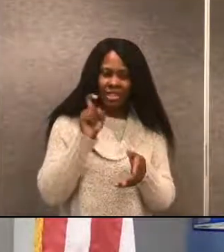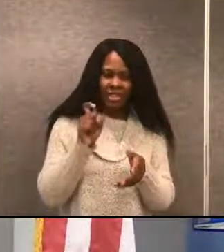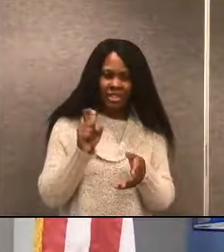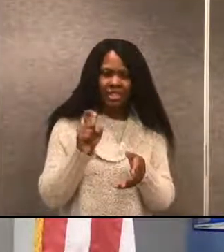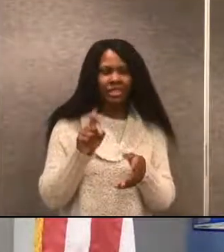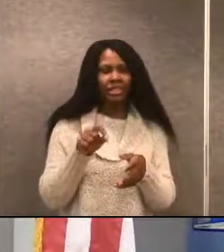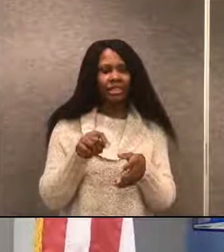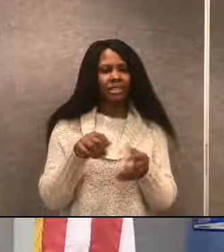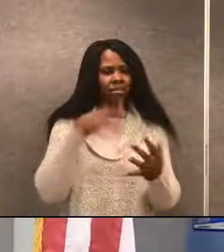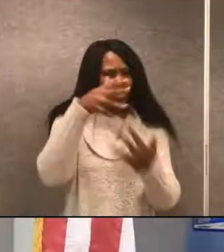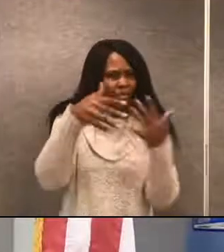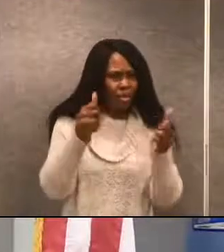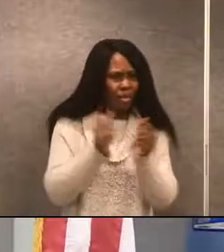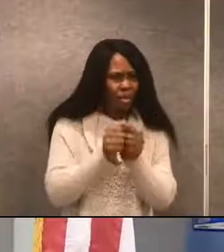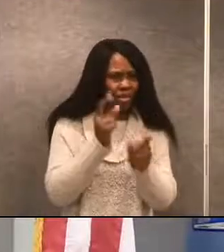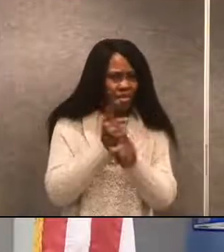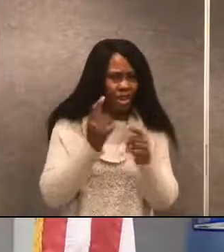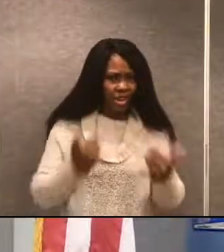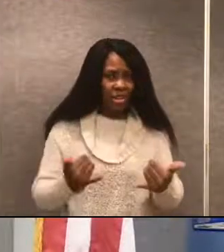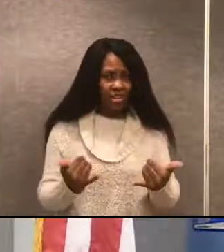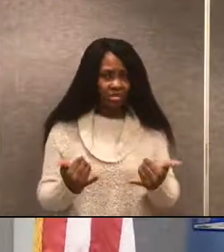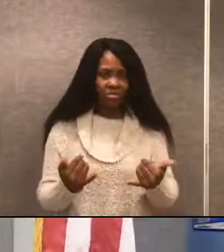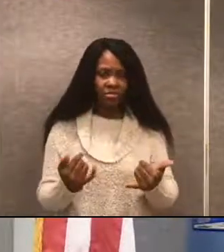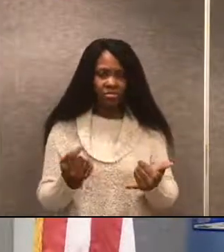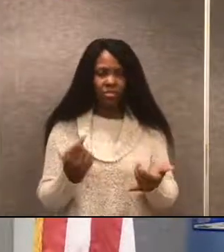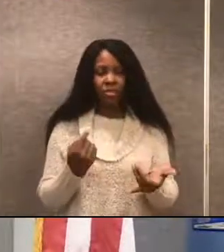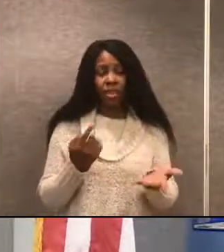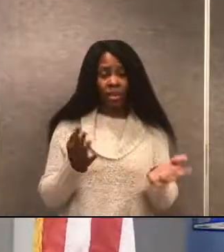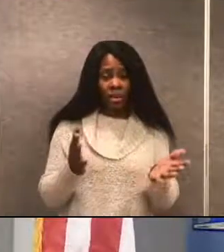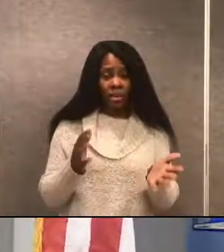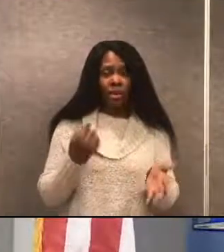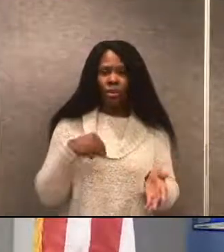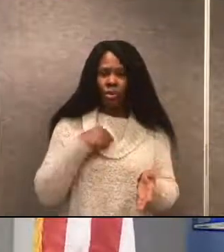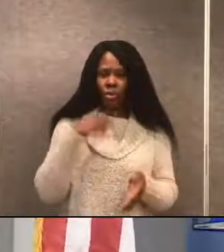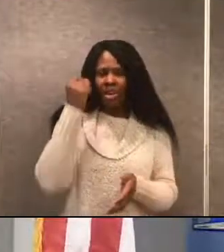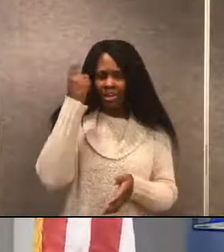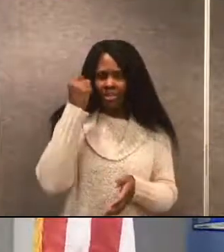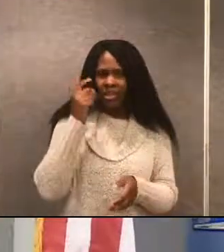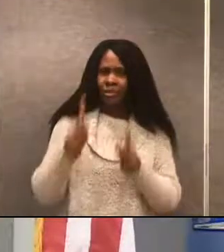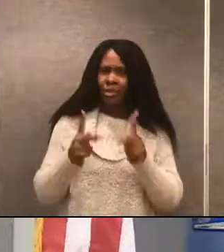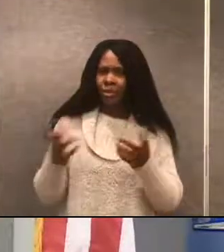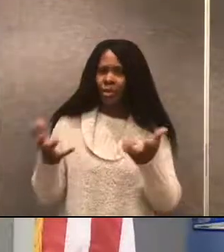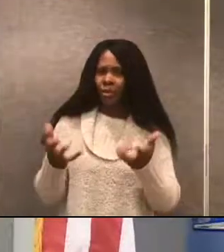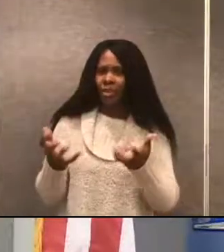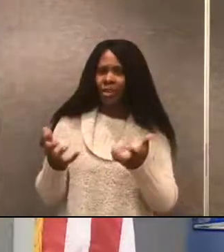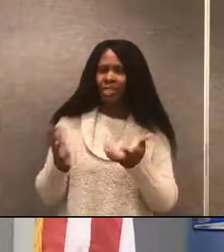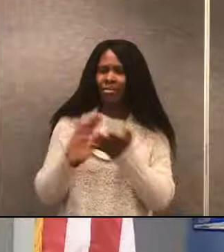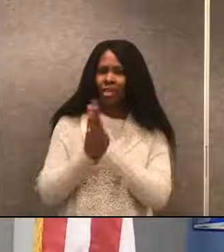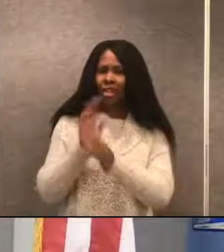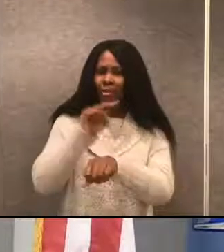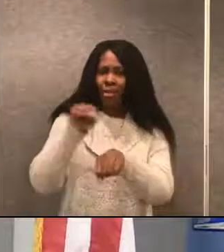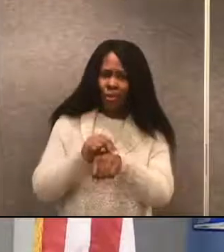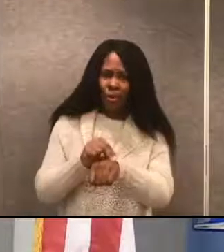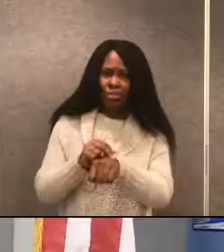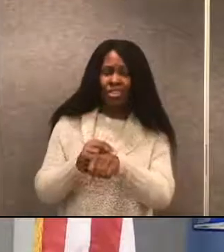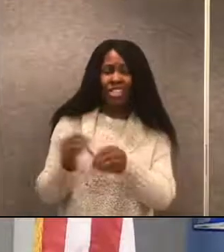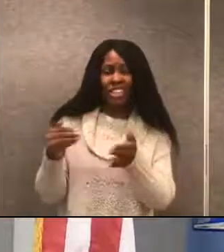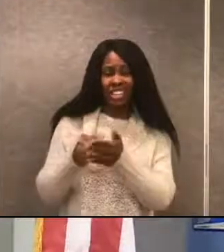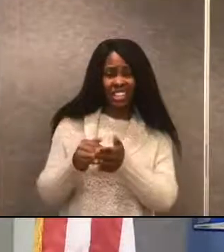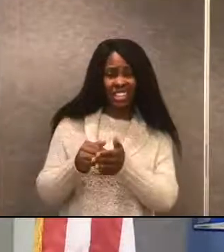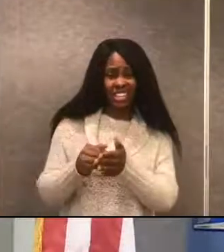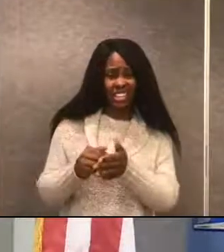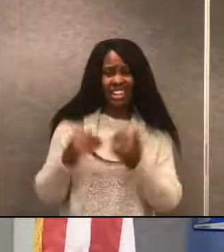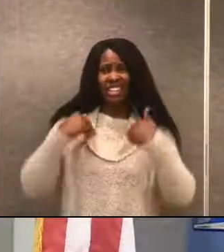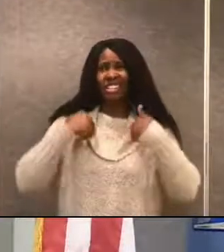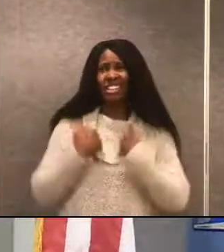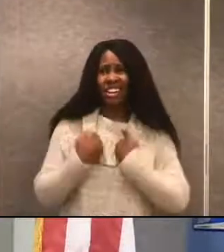we know that for many people it's an attempt to get back to normal, and they're tired of the isolation, and we understand that, but